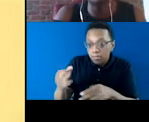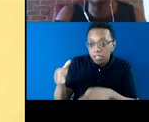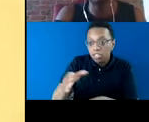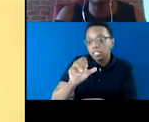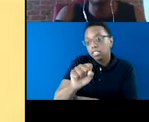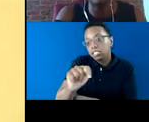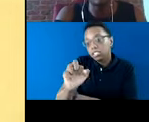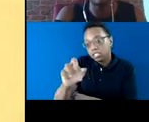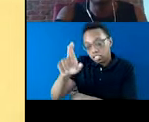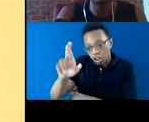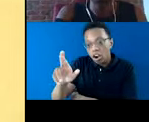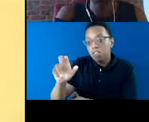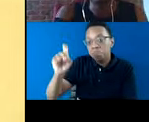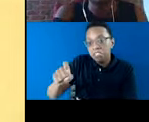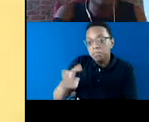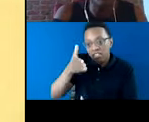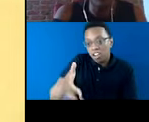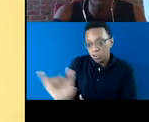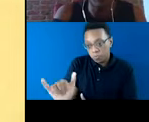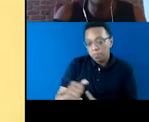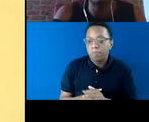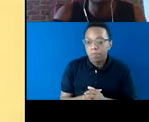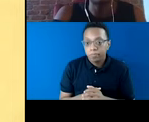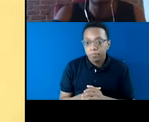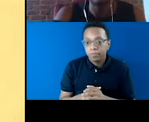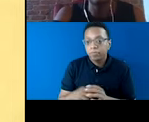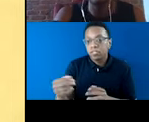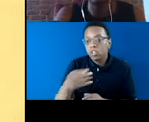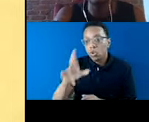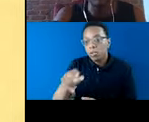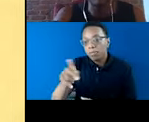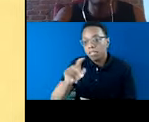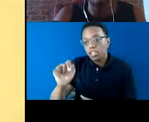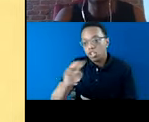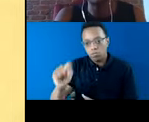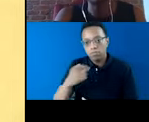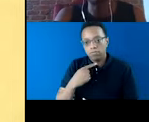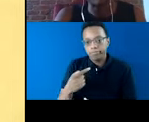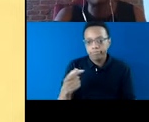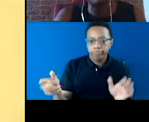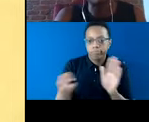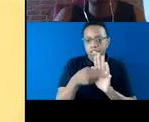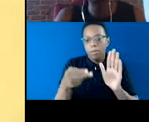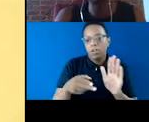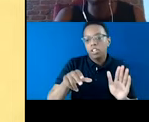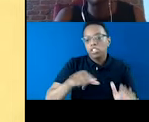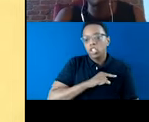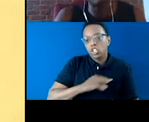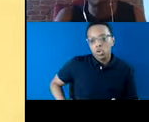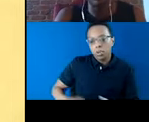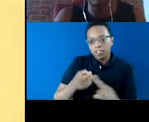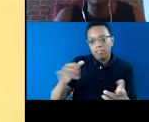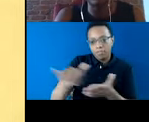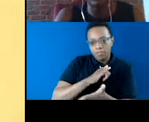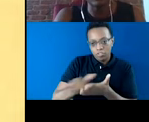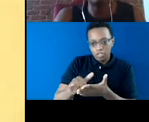that she founded, needs to be there too. So Huey P. Newton apparently referred to her as the Queen from New York, talked about how the Black Panther Party was fully in support